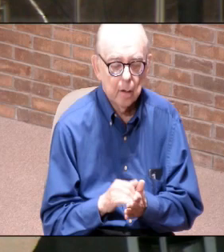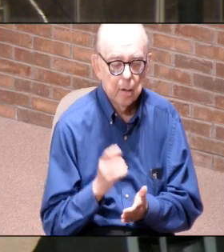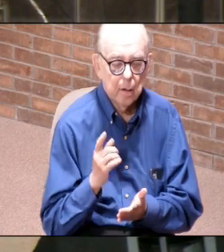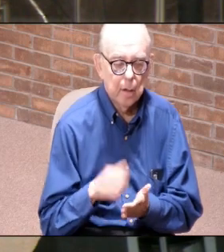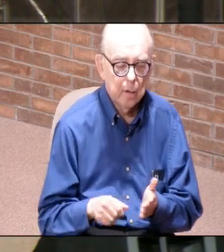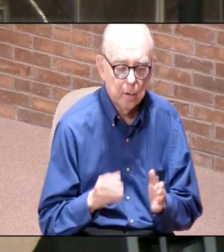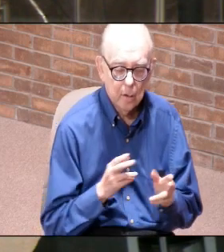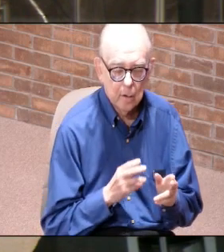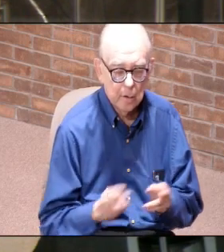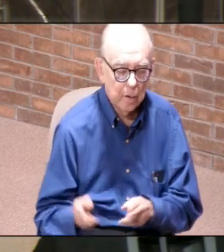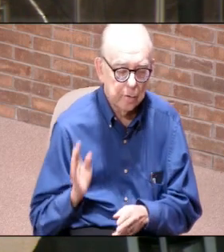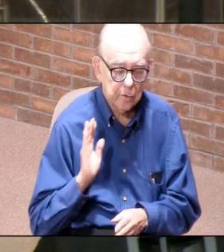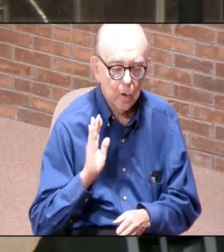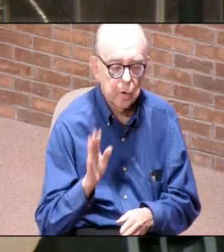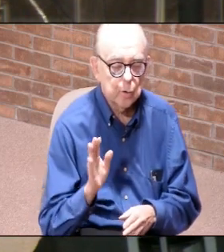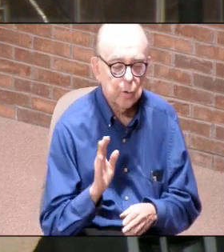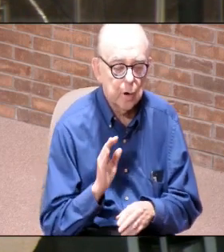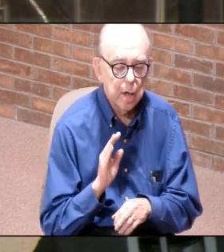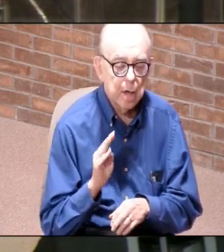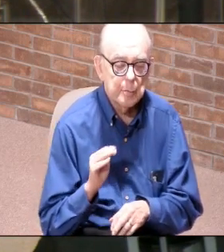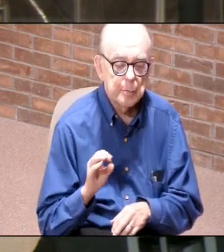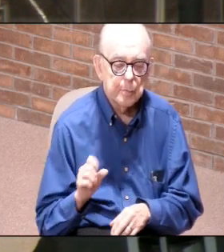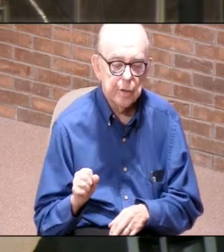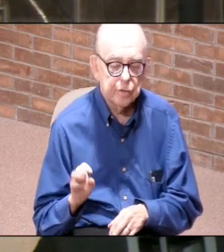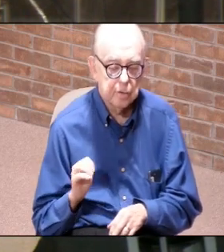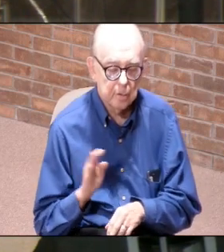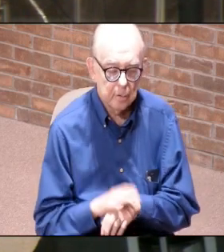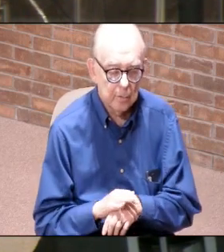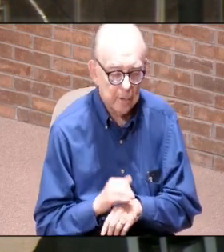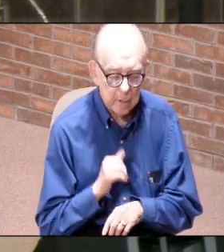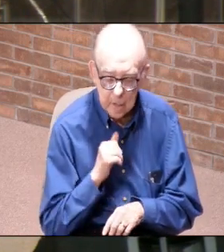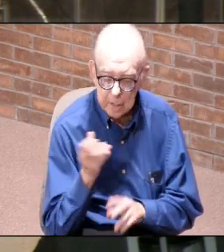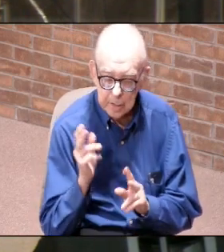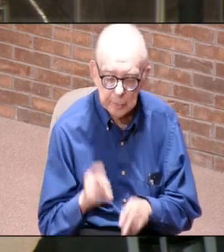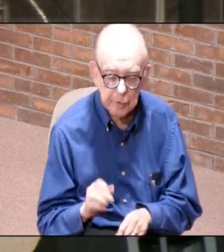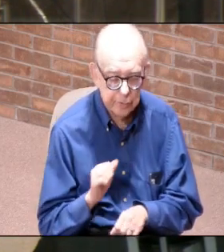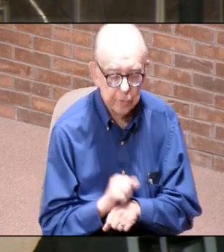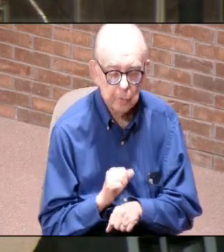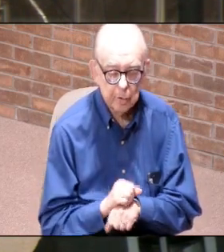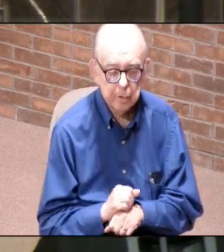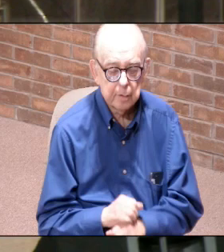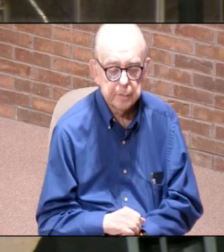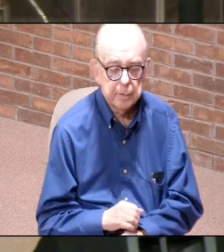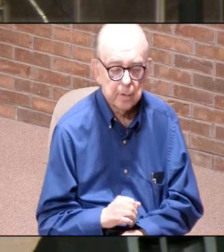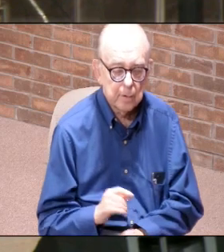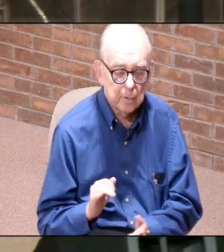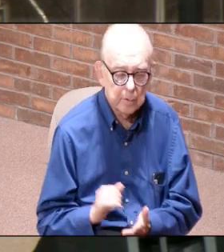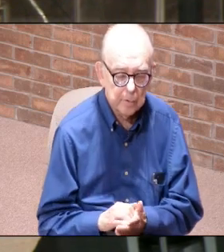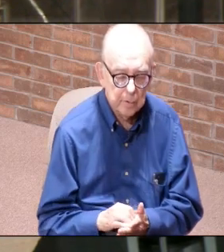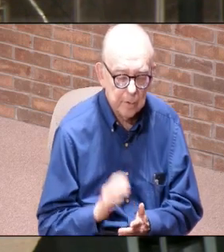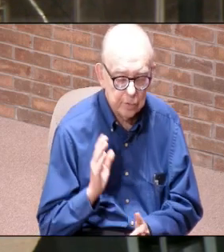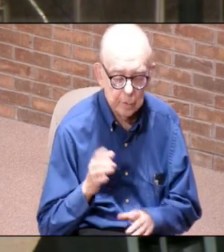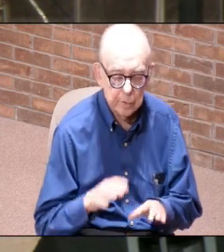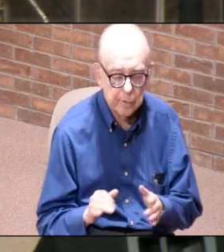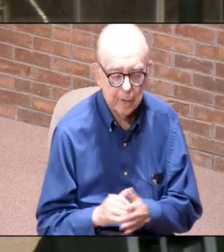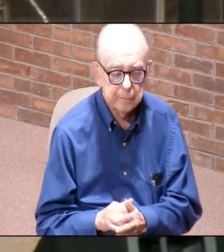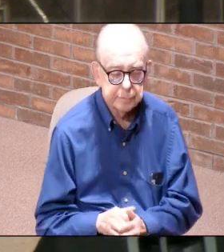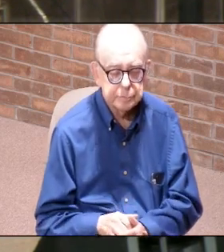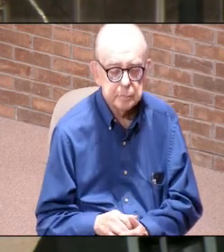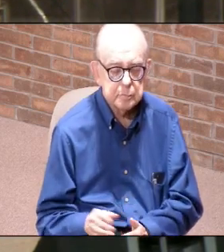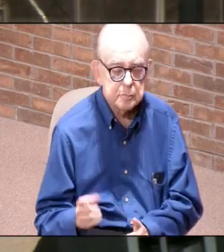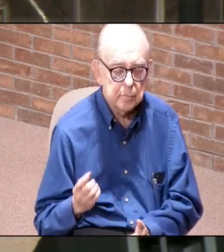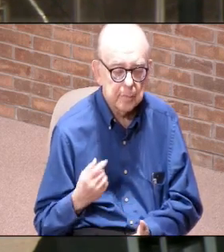what's called your mission. Not somebody else's, your mission that you're going to do.